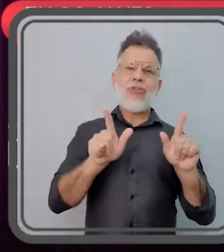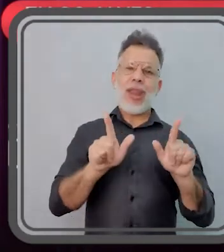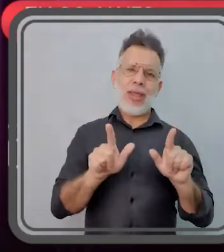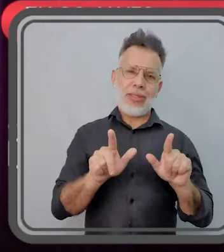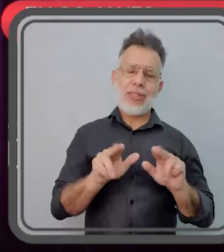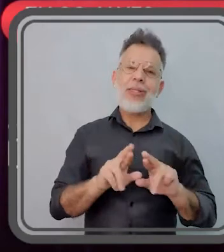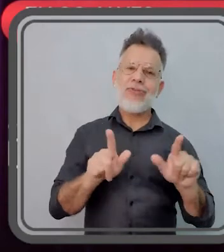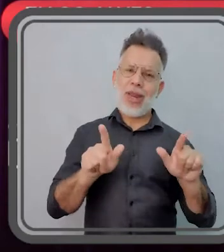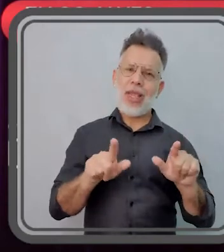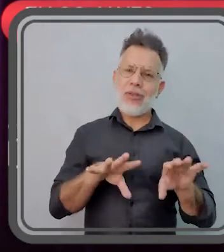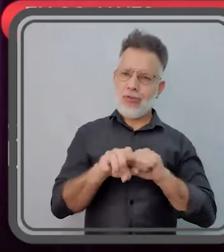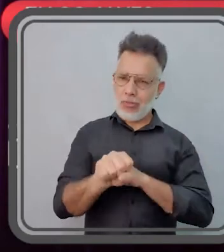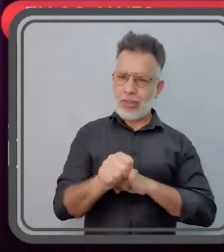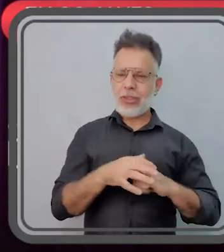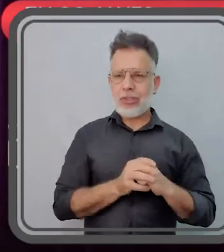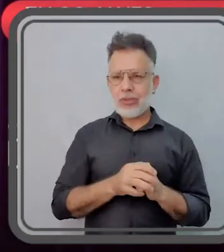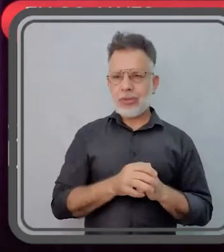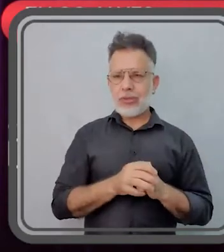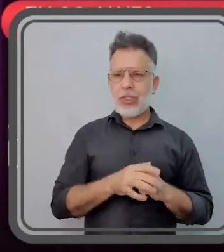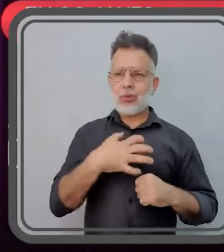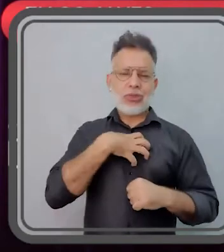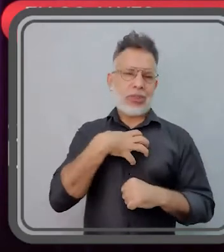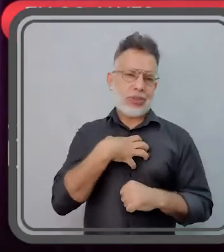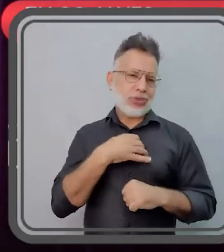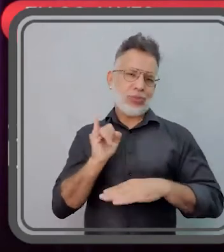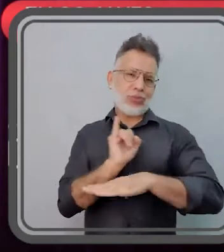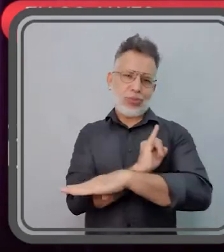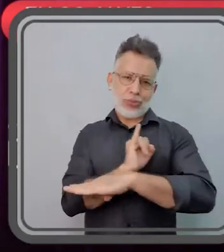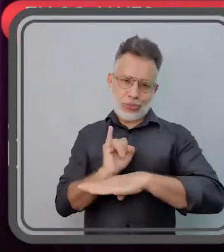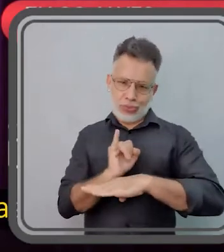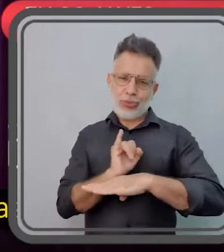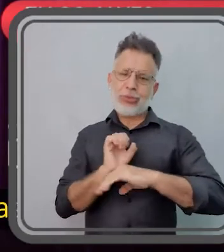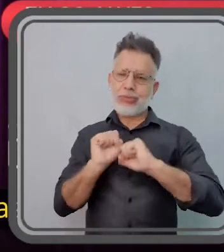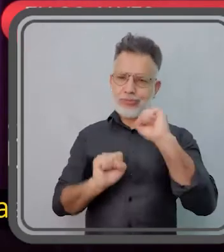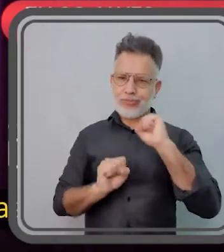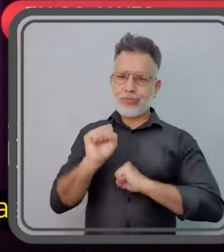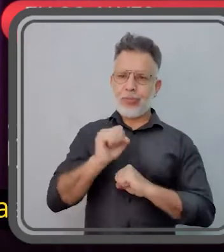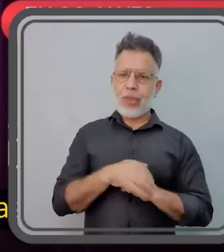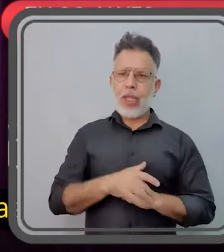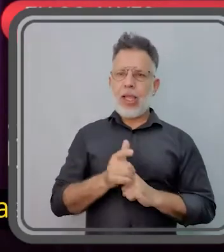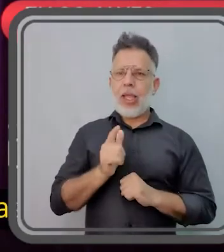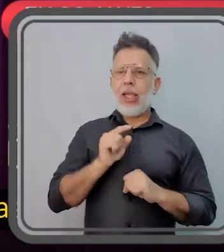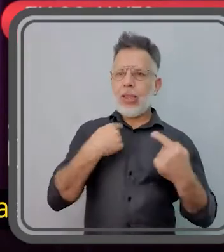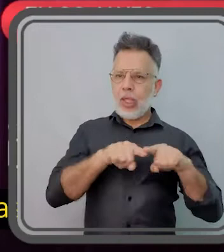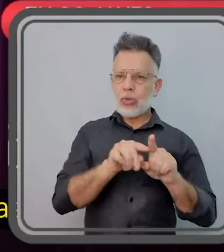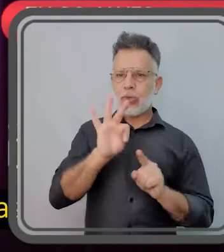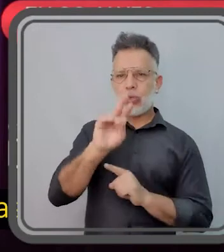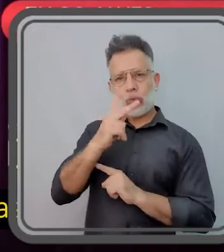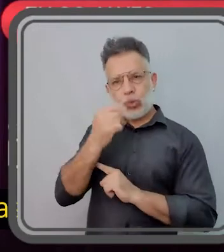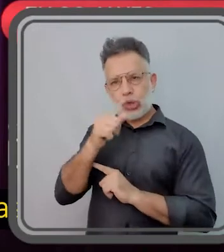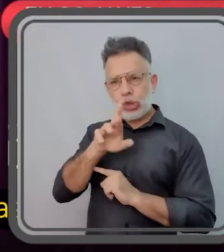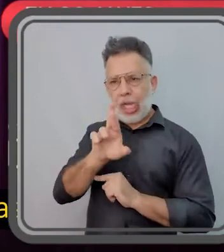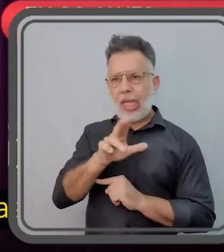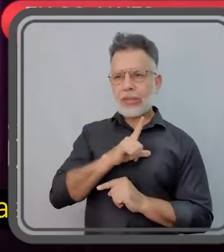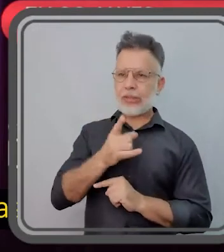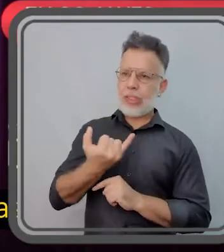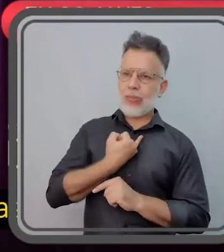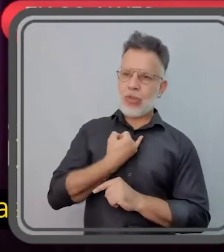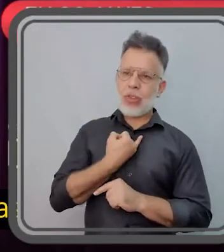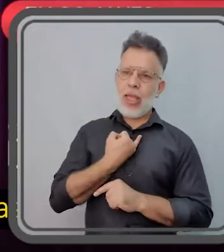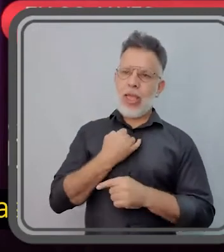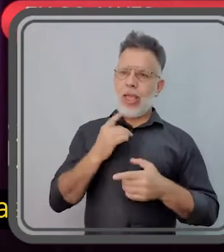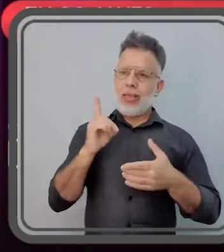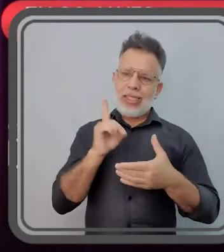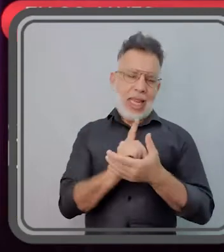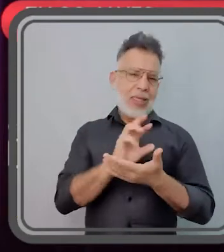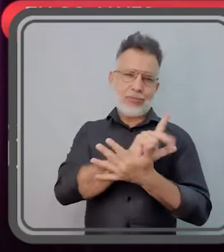different backgrounds in the sense of industries. So like Tushar said, we have clients in